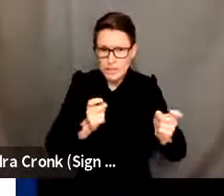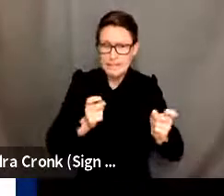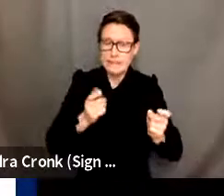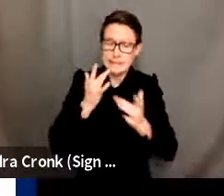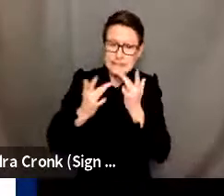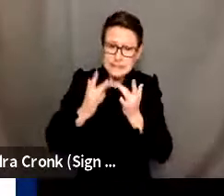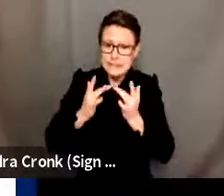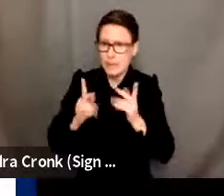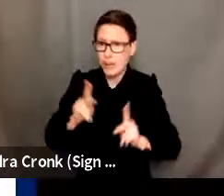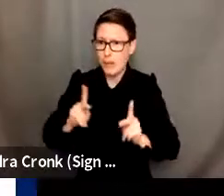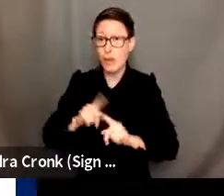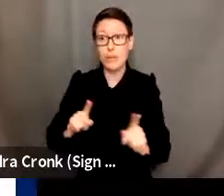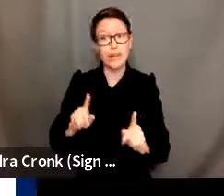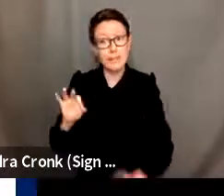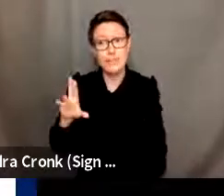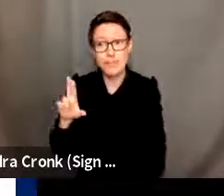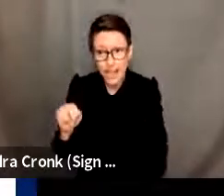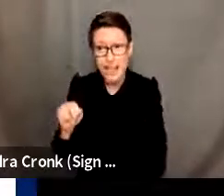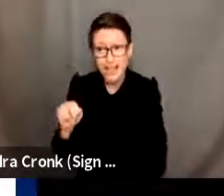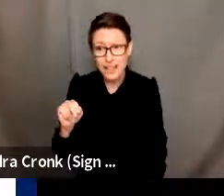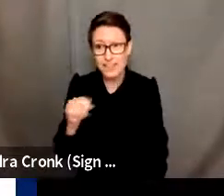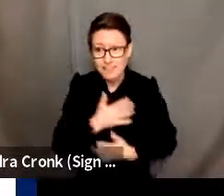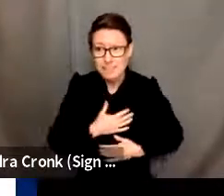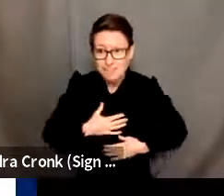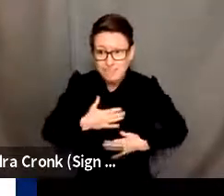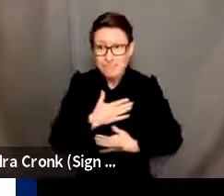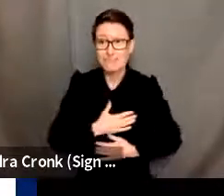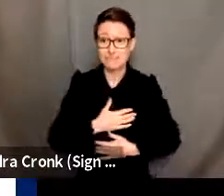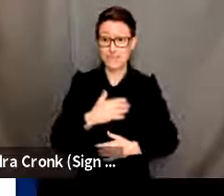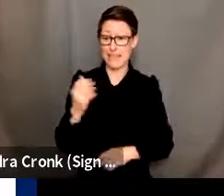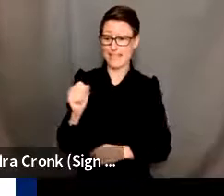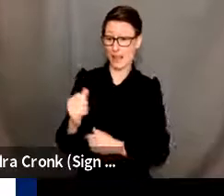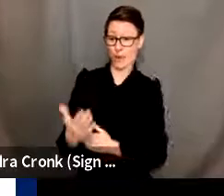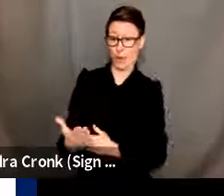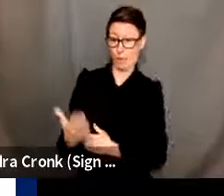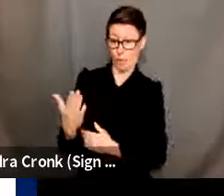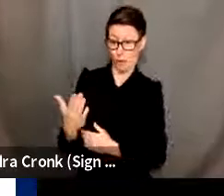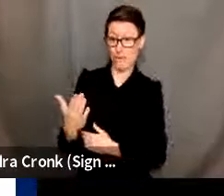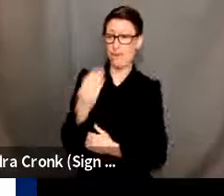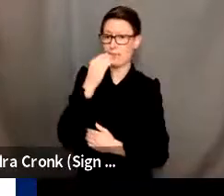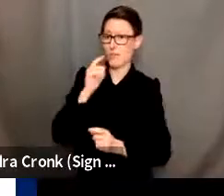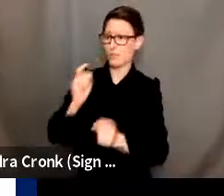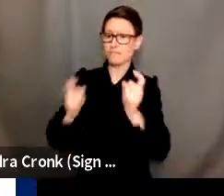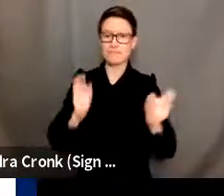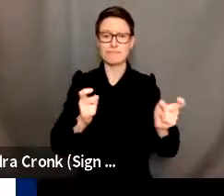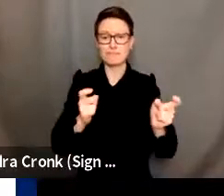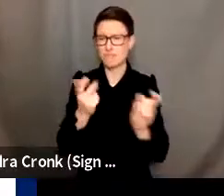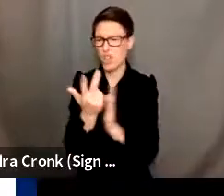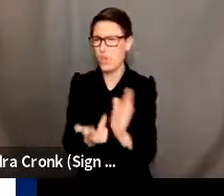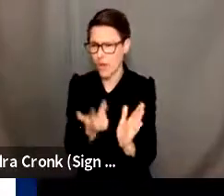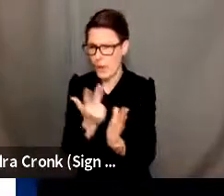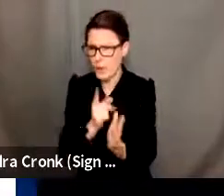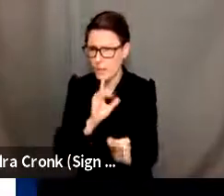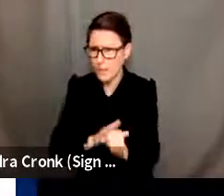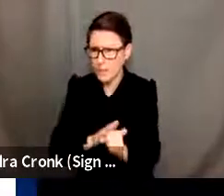activity. We hand out food on Saturday mornings. So it's about a 3-hour commitment if you're interested in